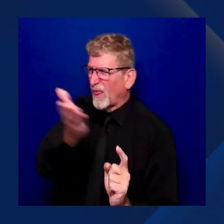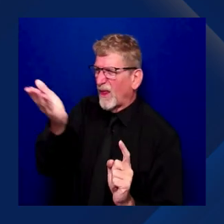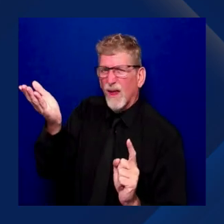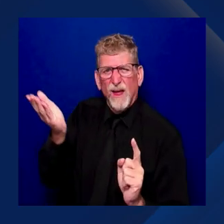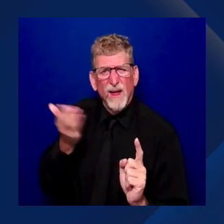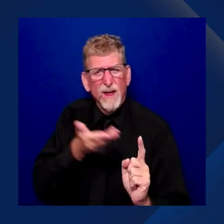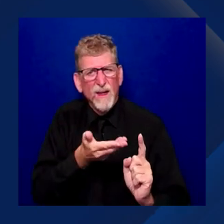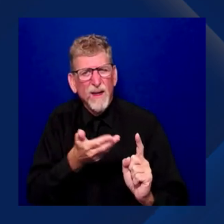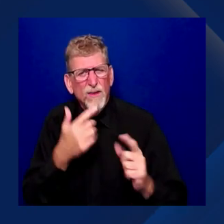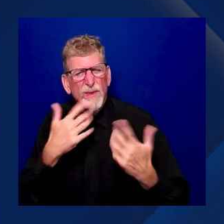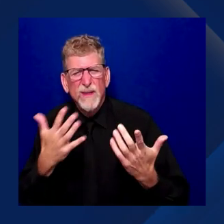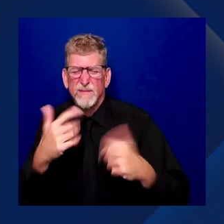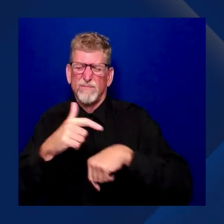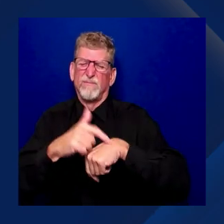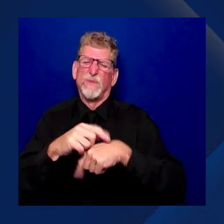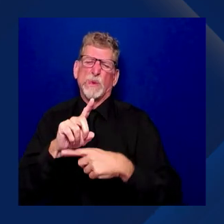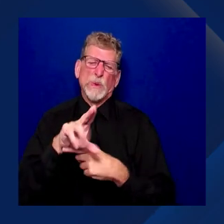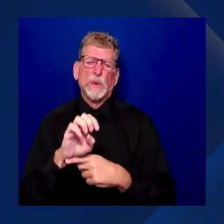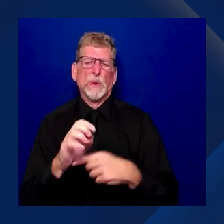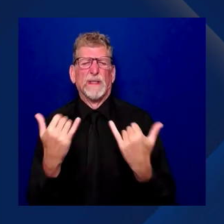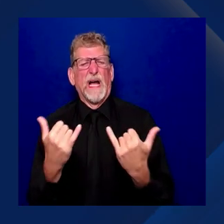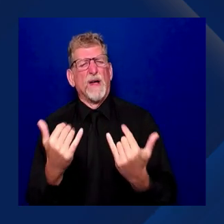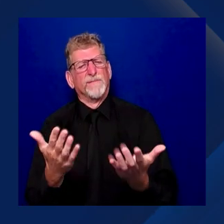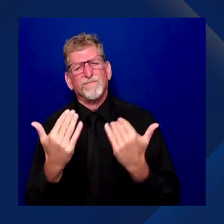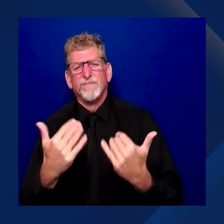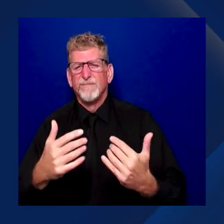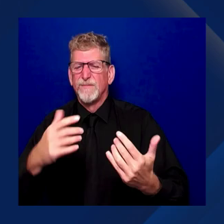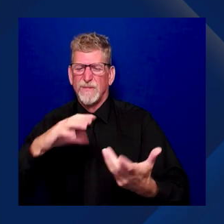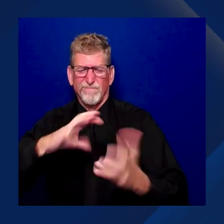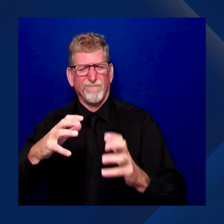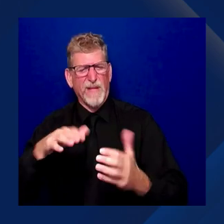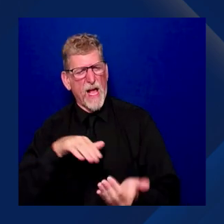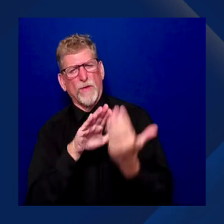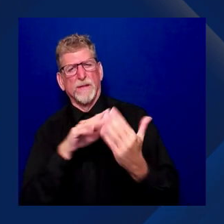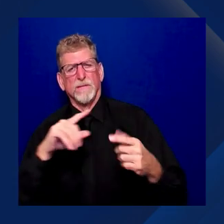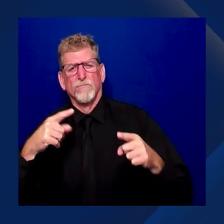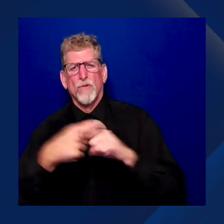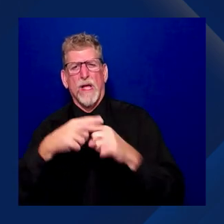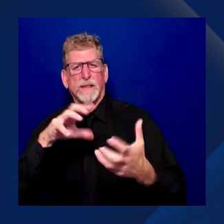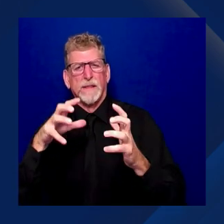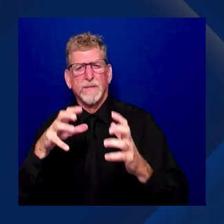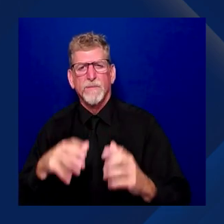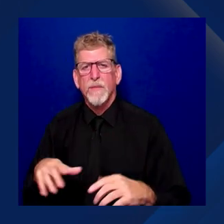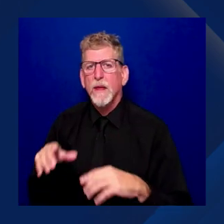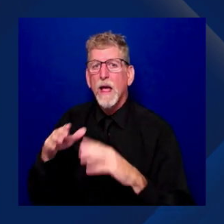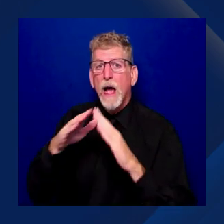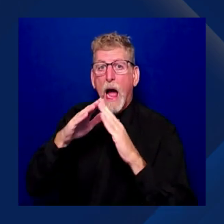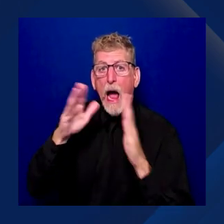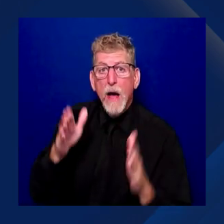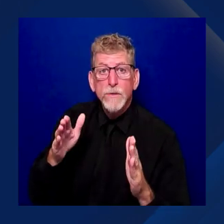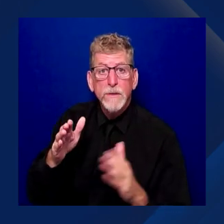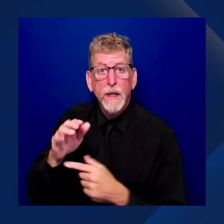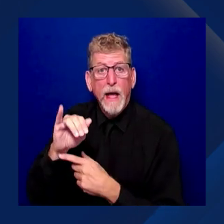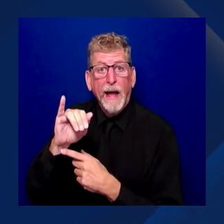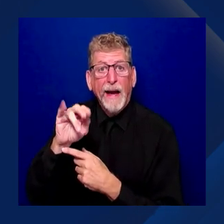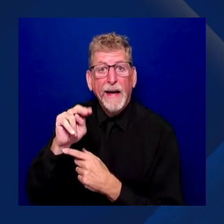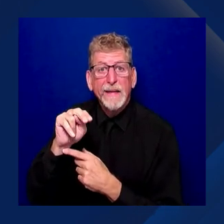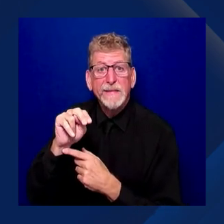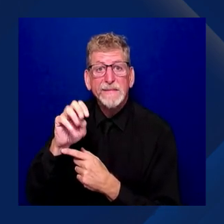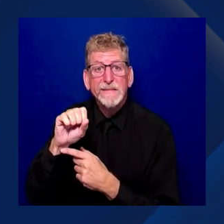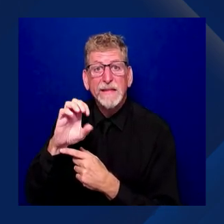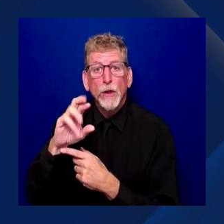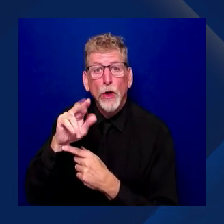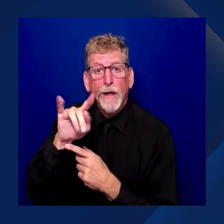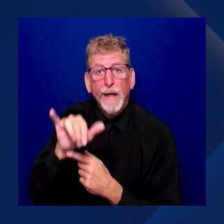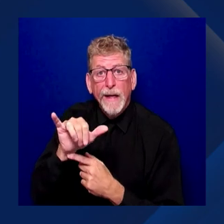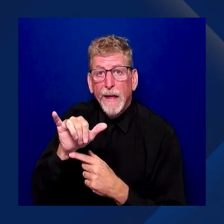know housing insecurity harms pregnant women. The last thing a pregnant woman needs to worry about is where she can afford